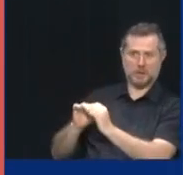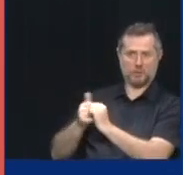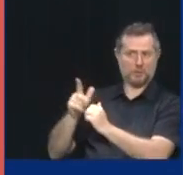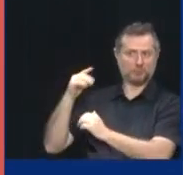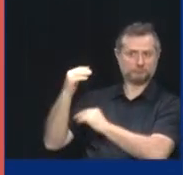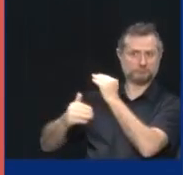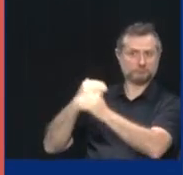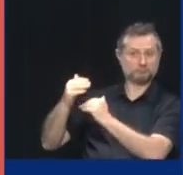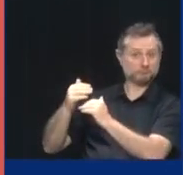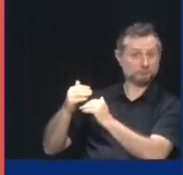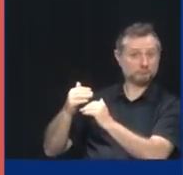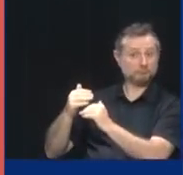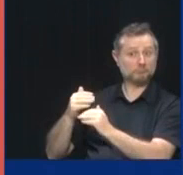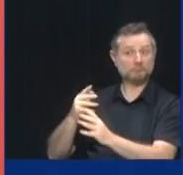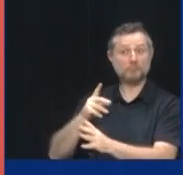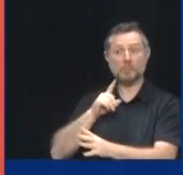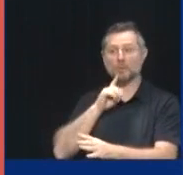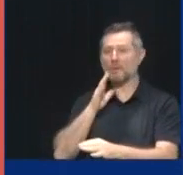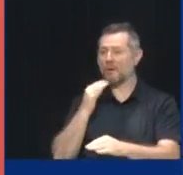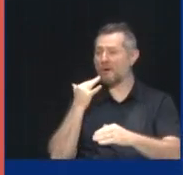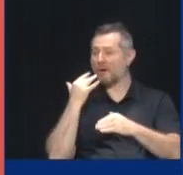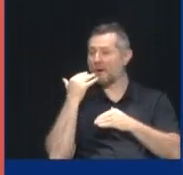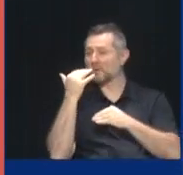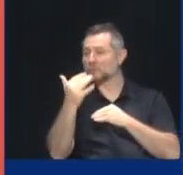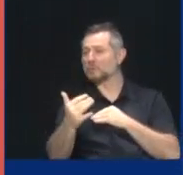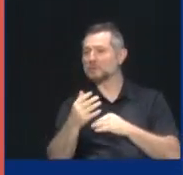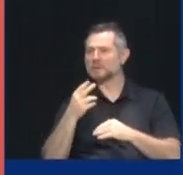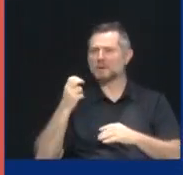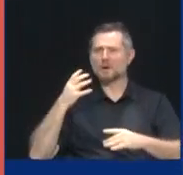But almost immediately after he was there, he started pushing